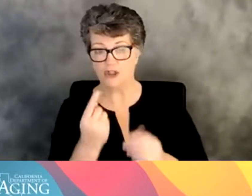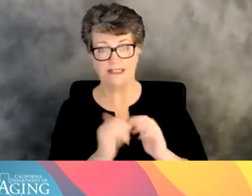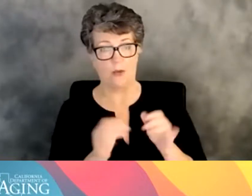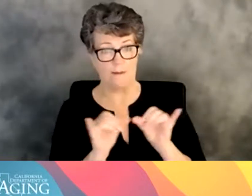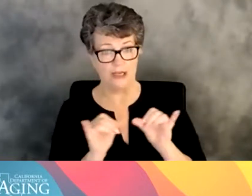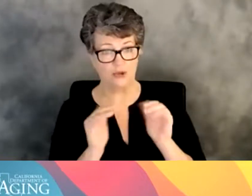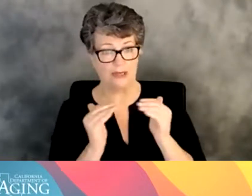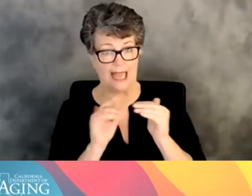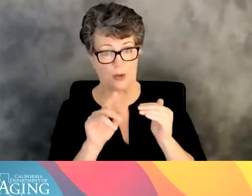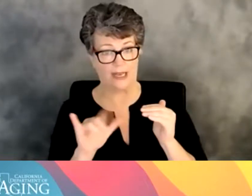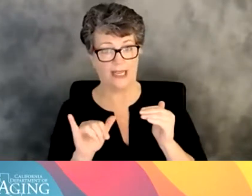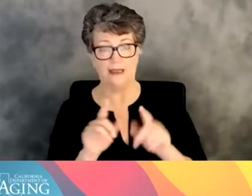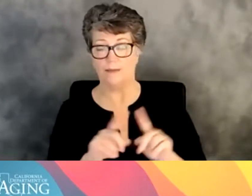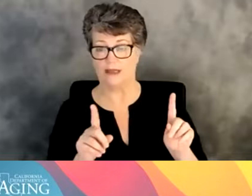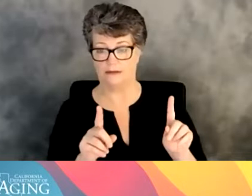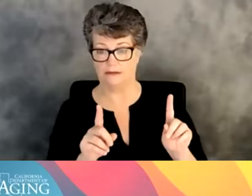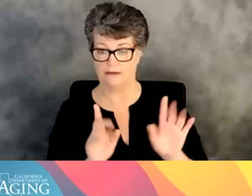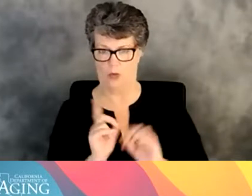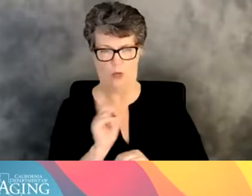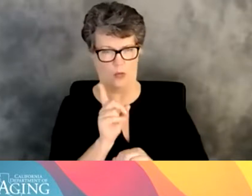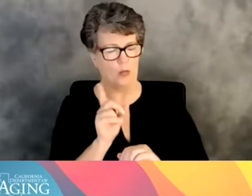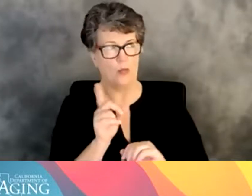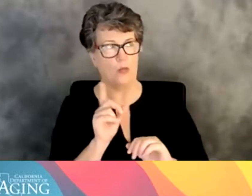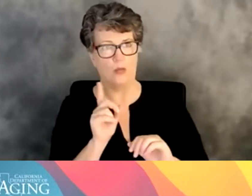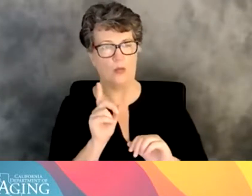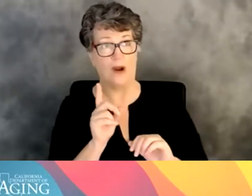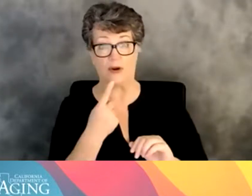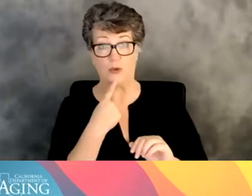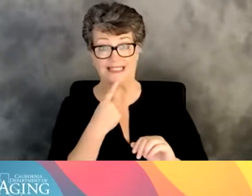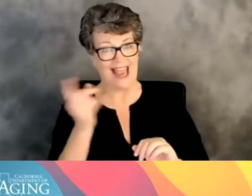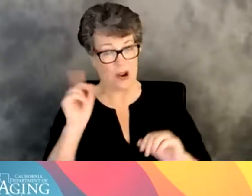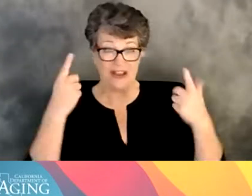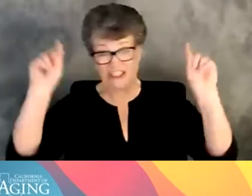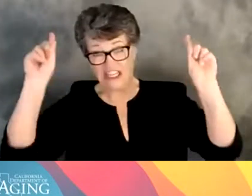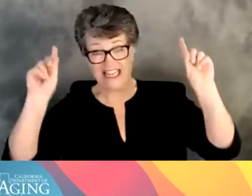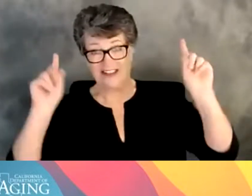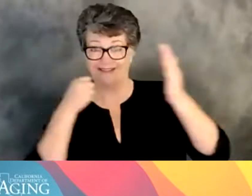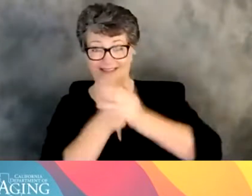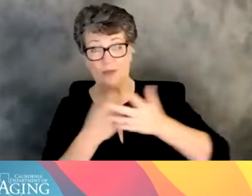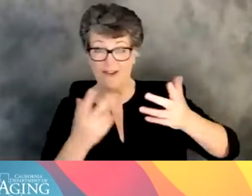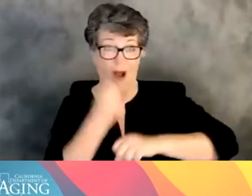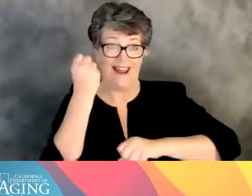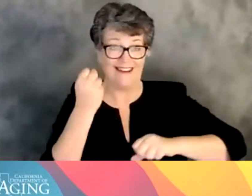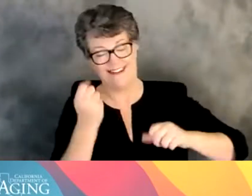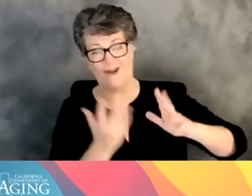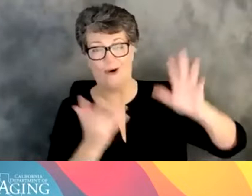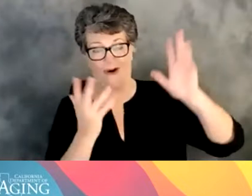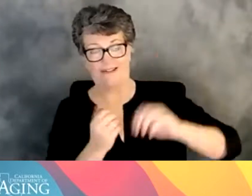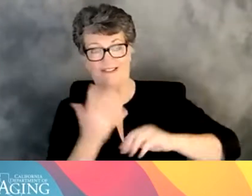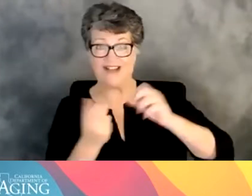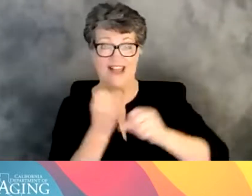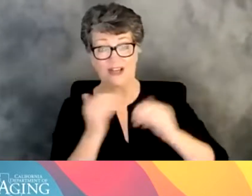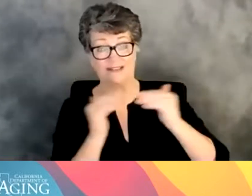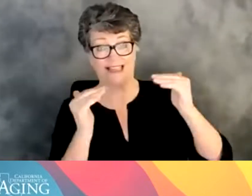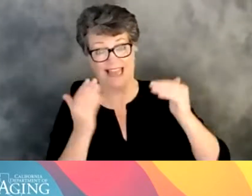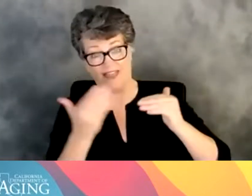but where will we say we've won, or we've gotten where we wanted to be in 5 years, and now the